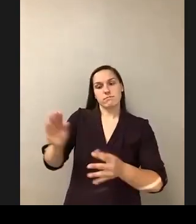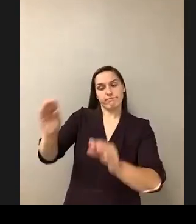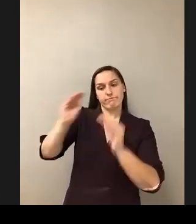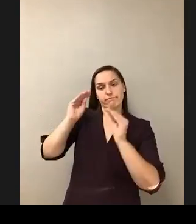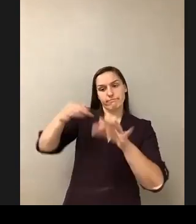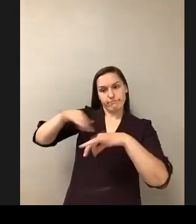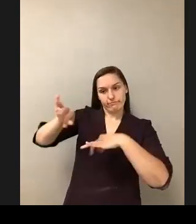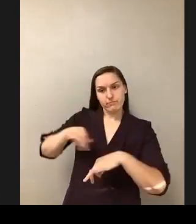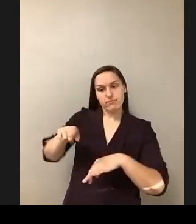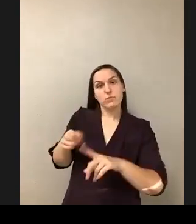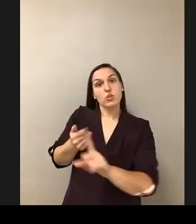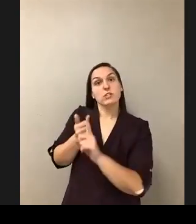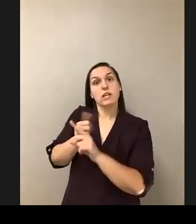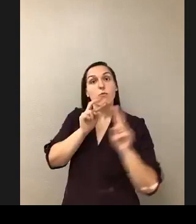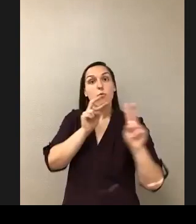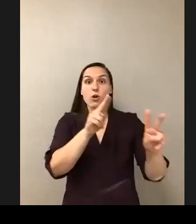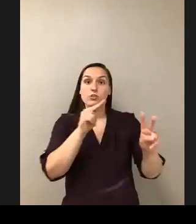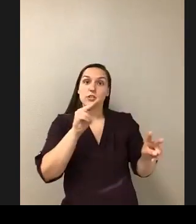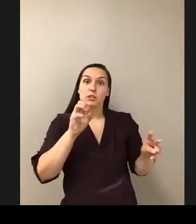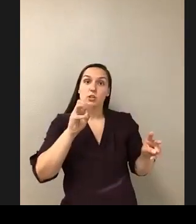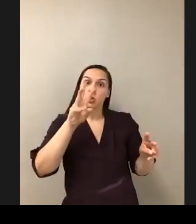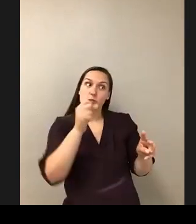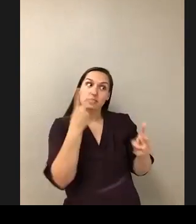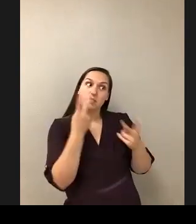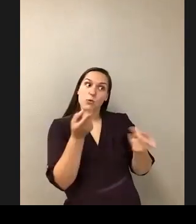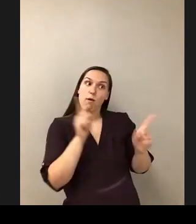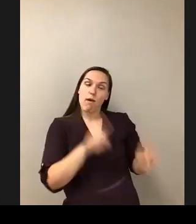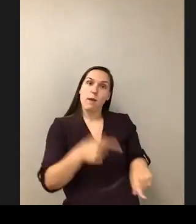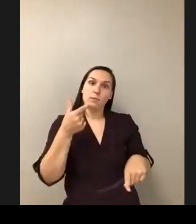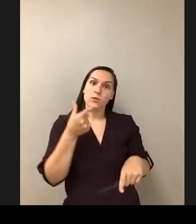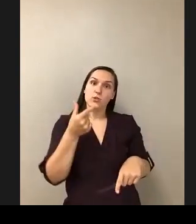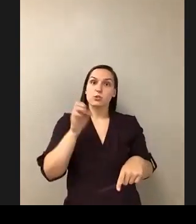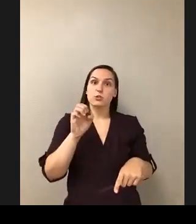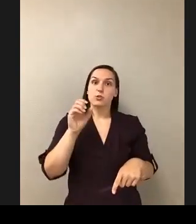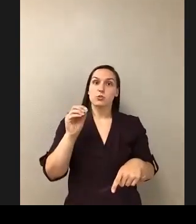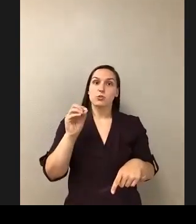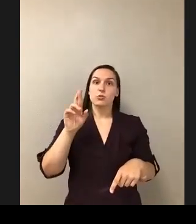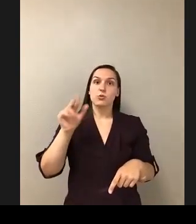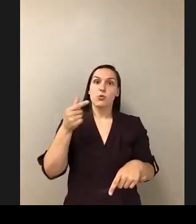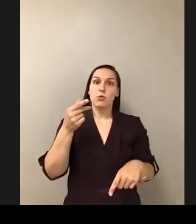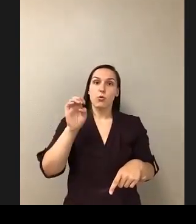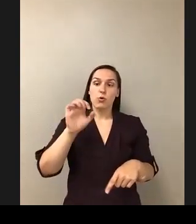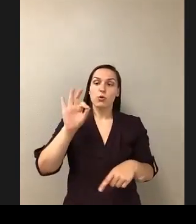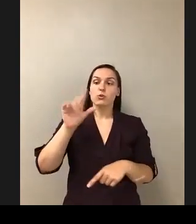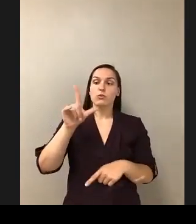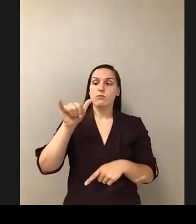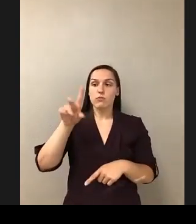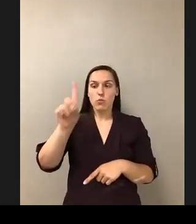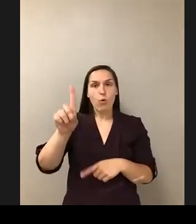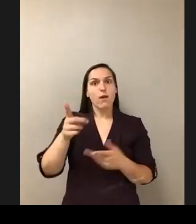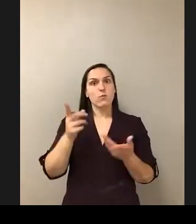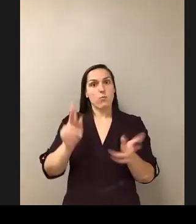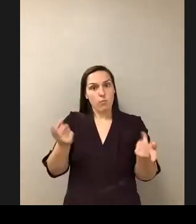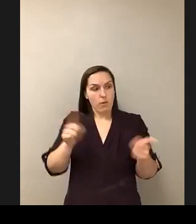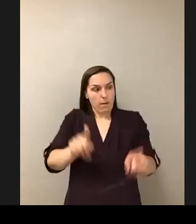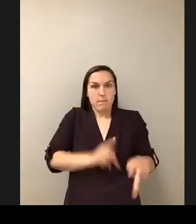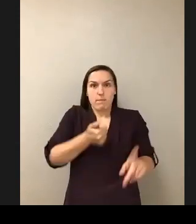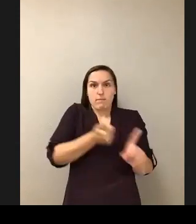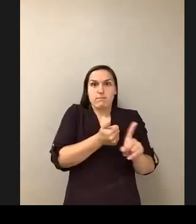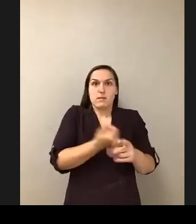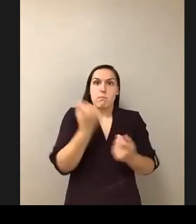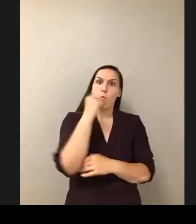the news and she's seen what's happened to George Floyd and what she's seen happen to people who are protesting, it wasn't